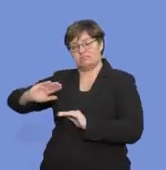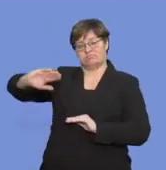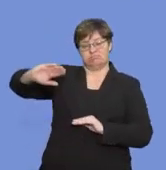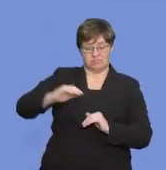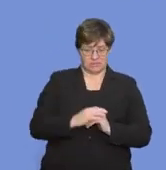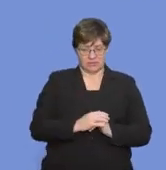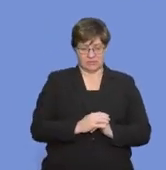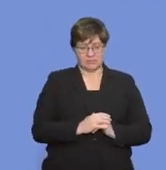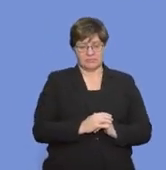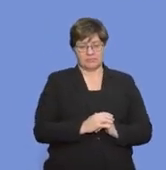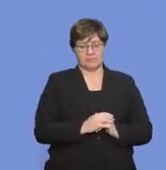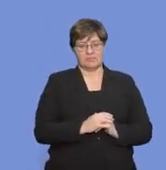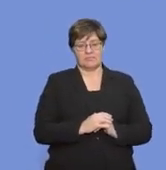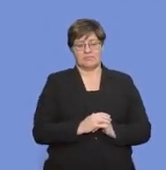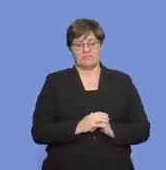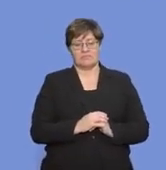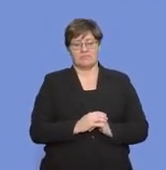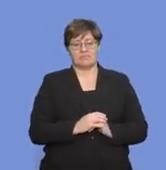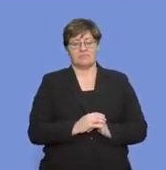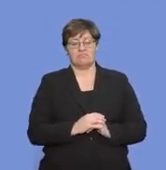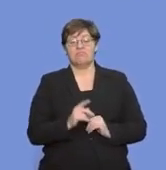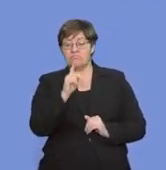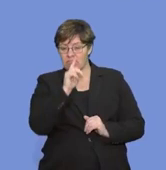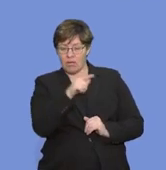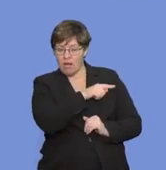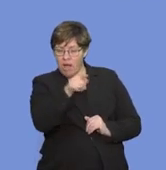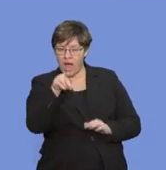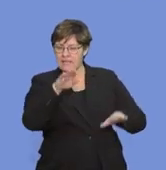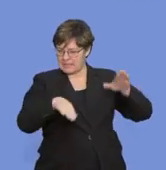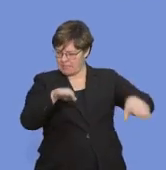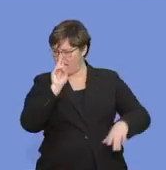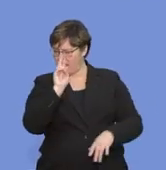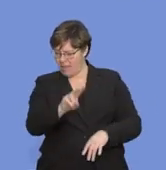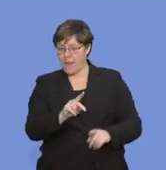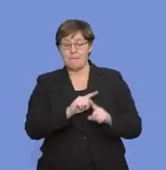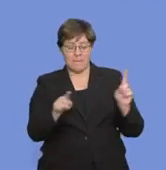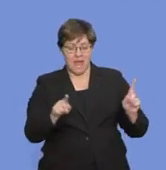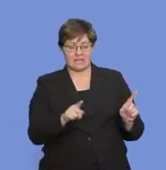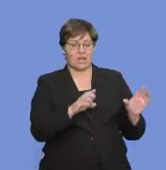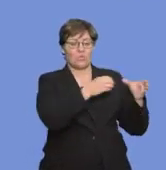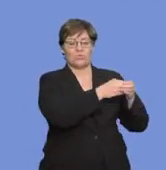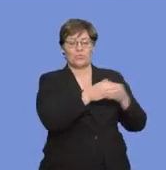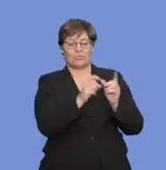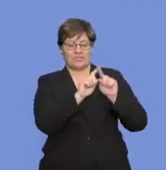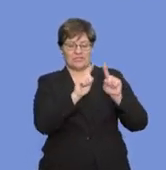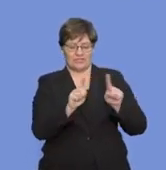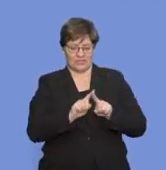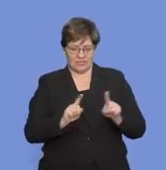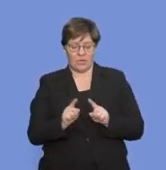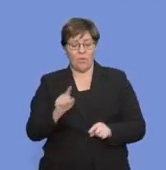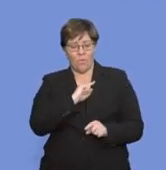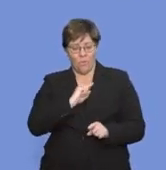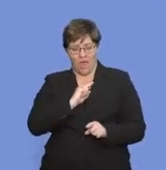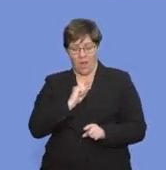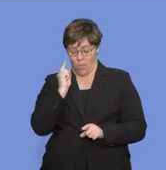areas of ocean and water bodies. So although they look similar, they are different species, and